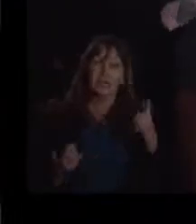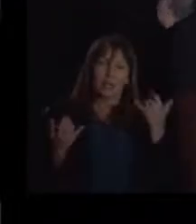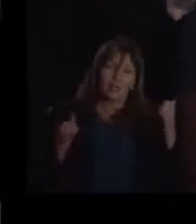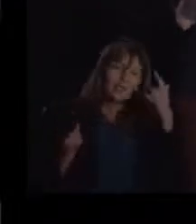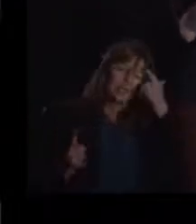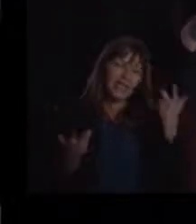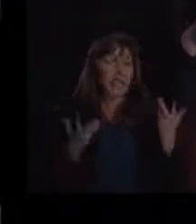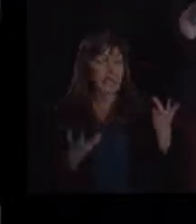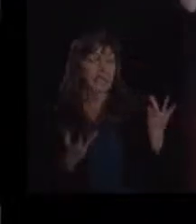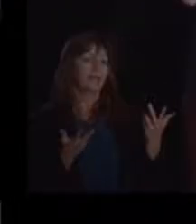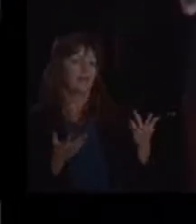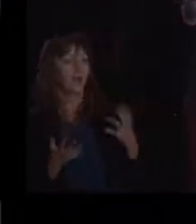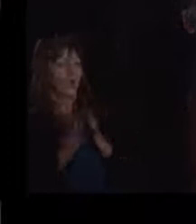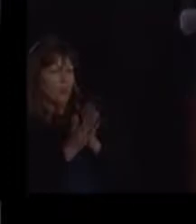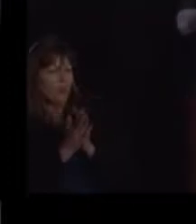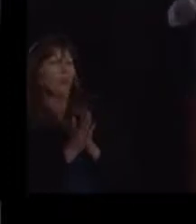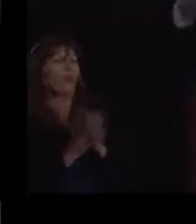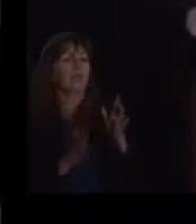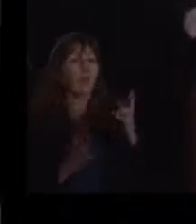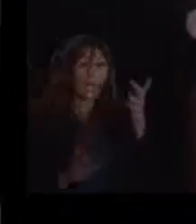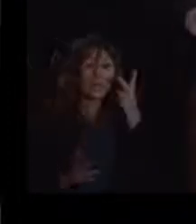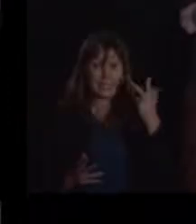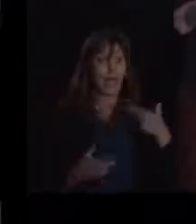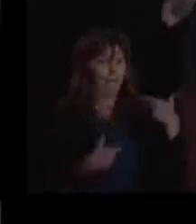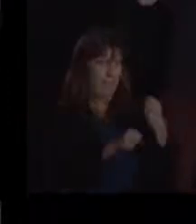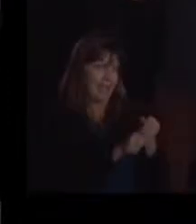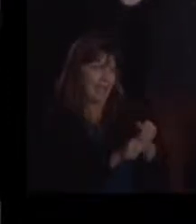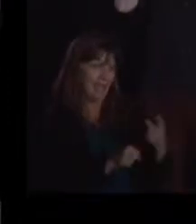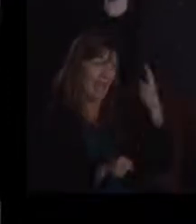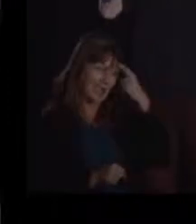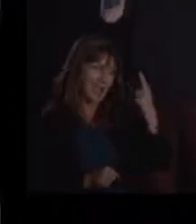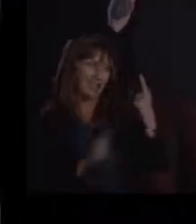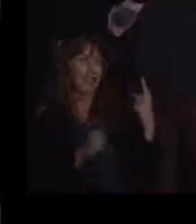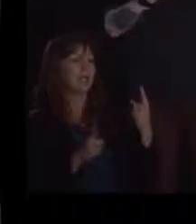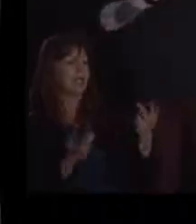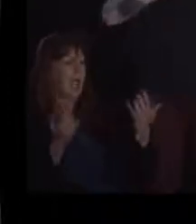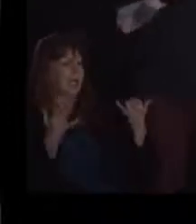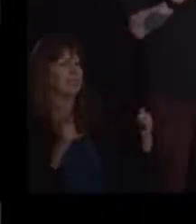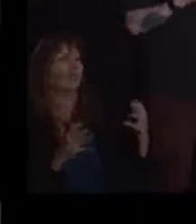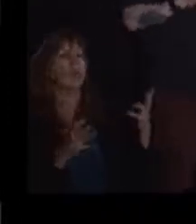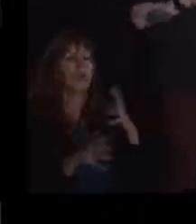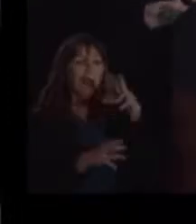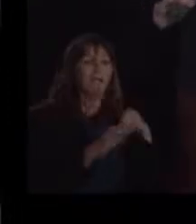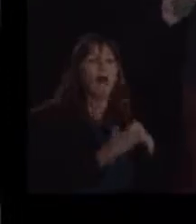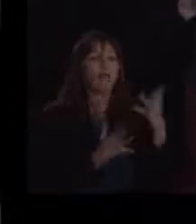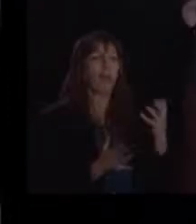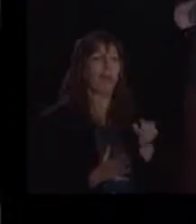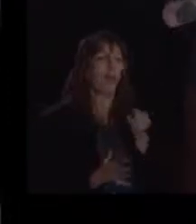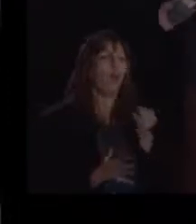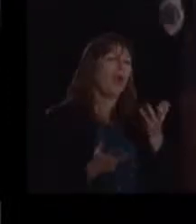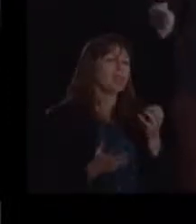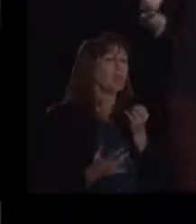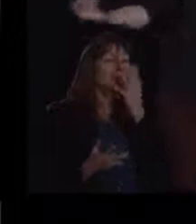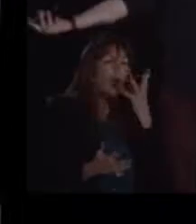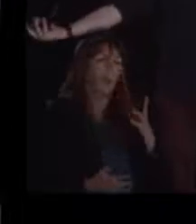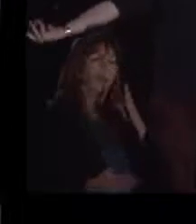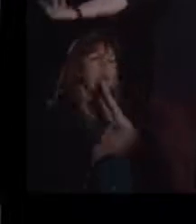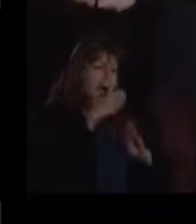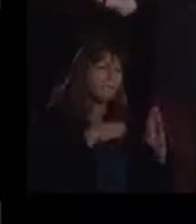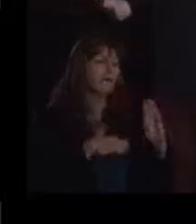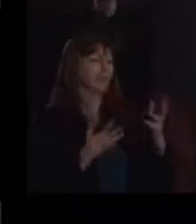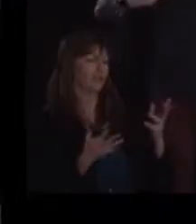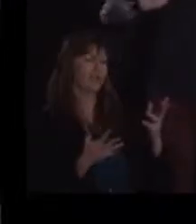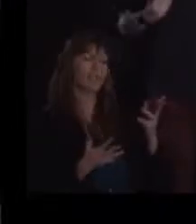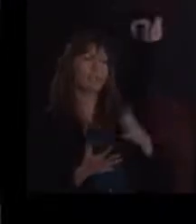well-being and just the spirit. The things when I watch Aardman Productions, and I'm still a massive fan, is the warmth and the humility and the tactility and